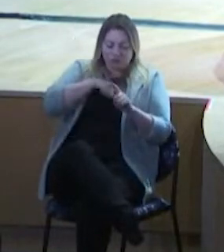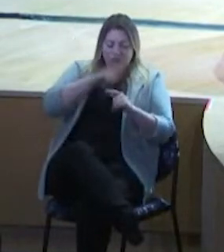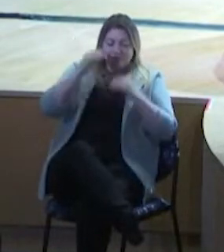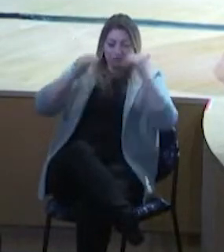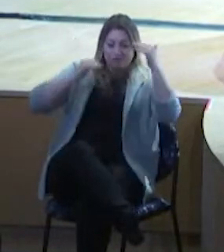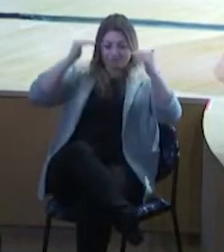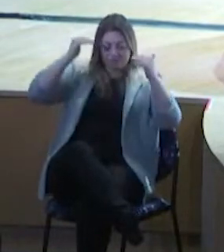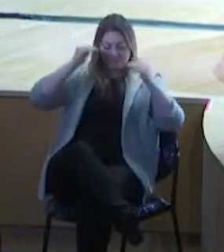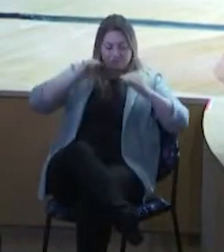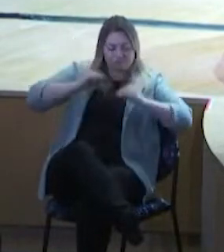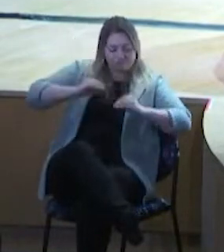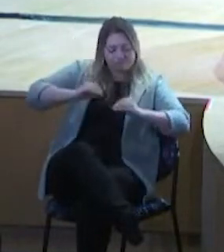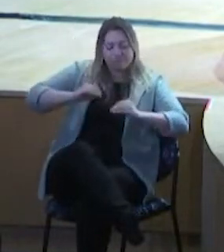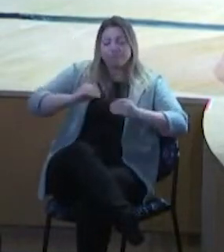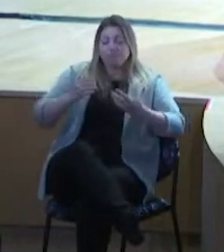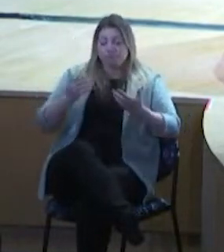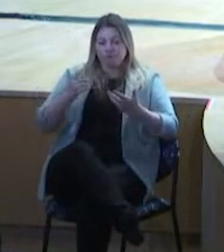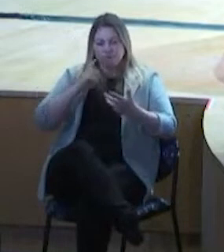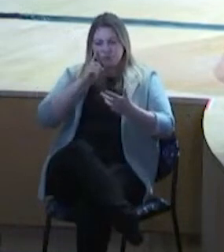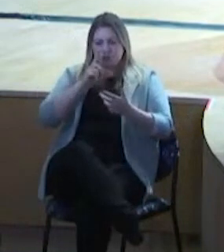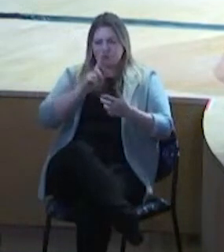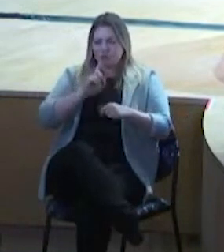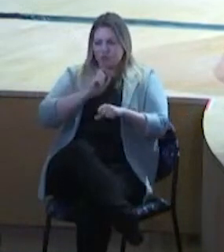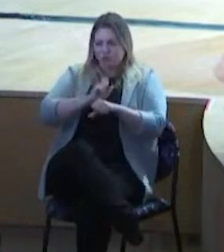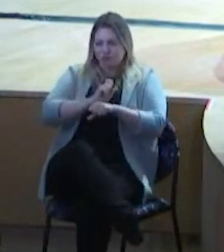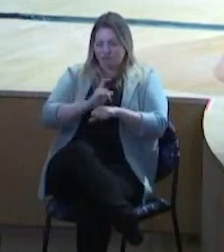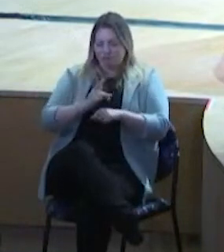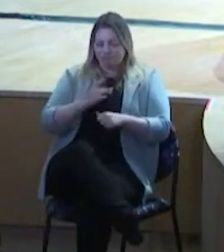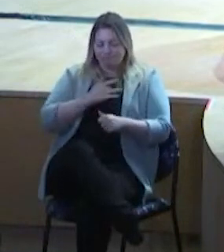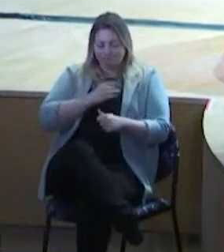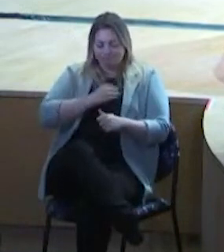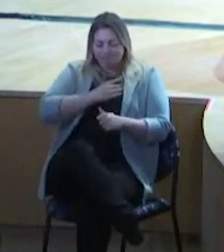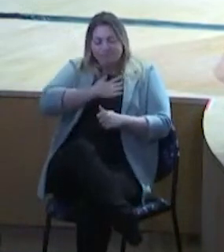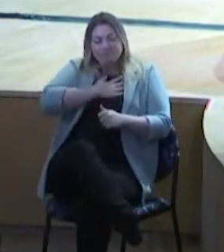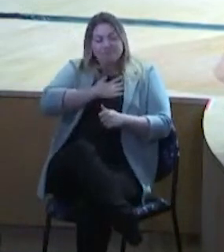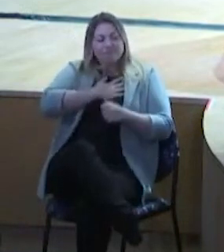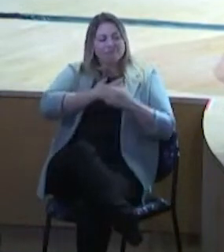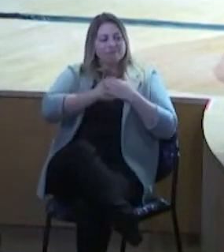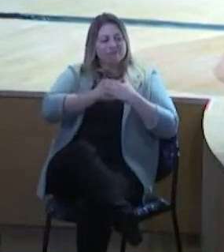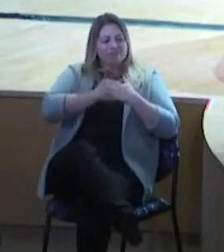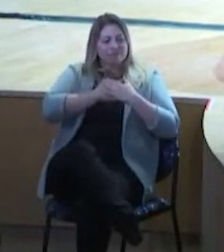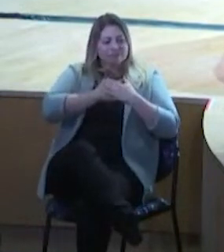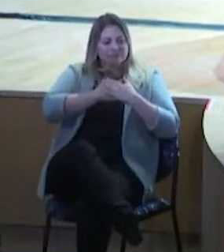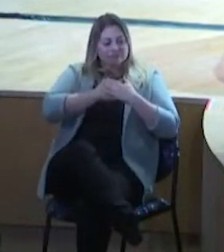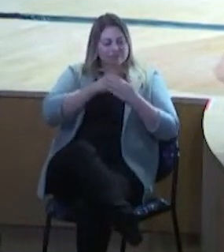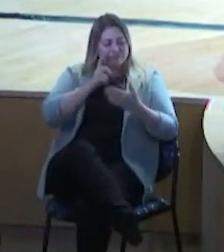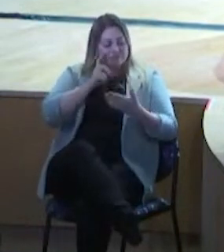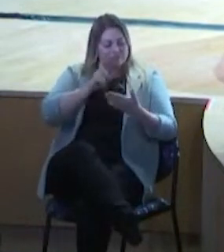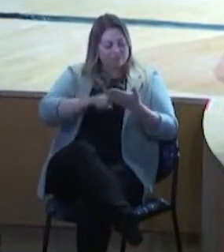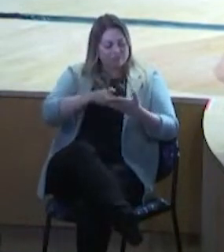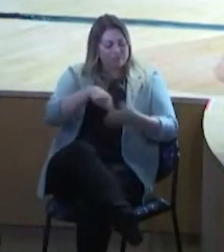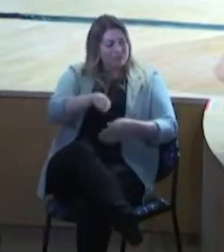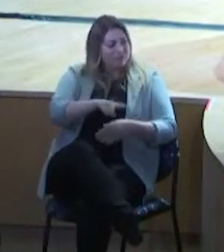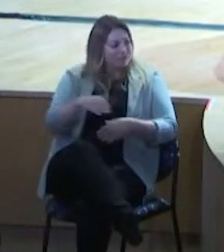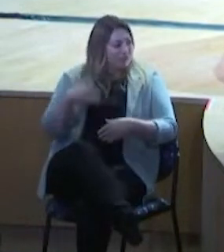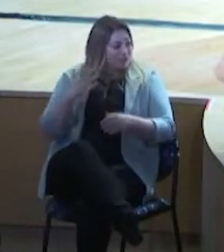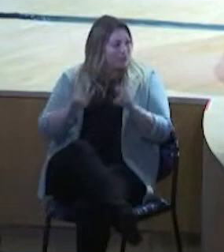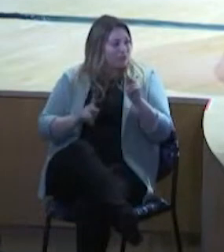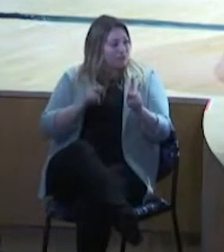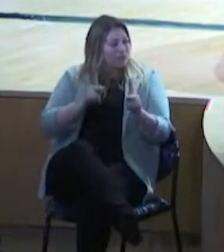I think it's really heartwarming to see our young people know that some things